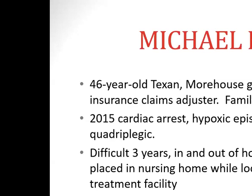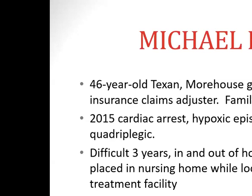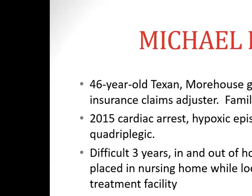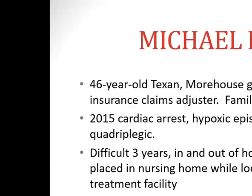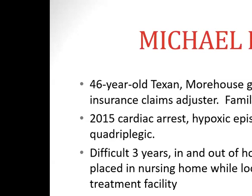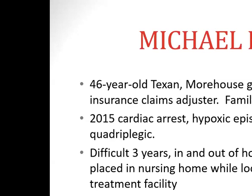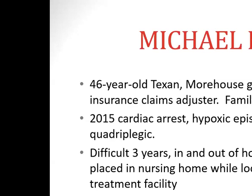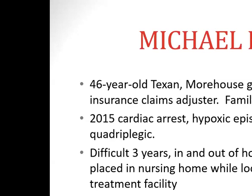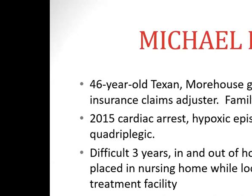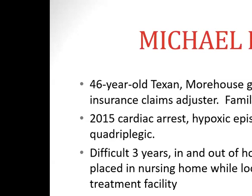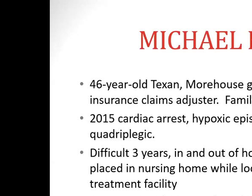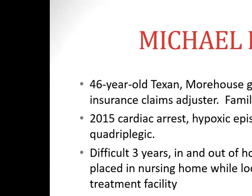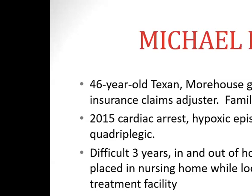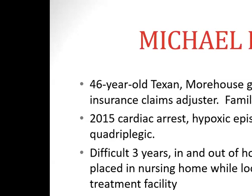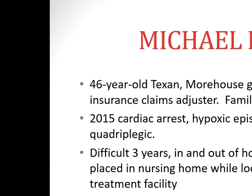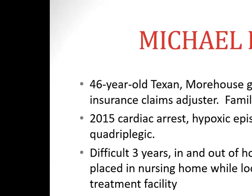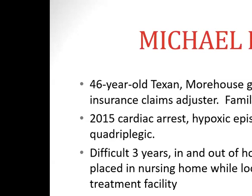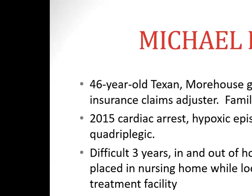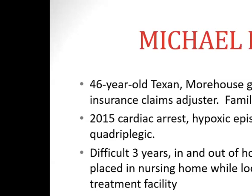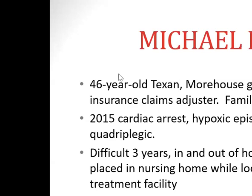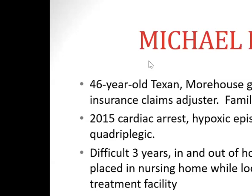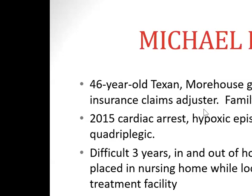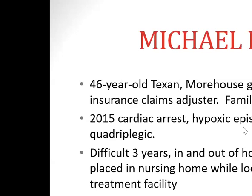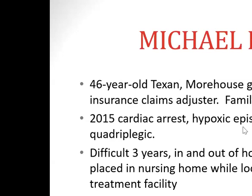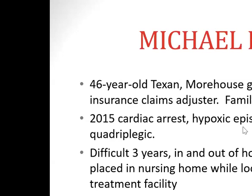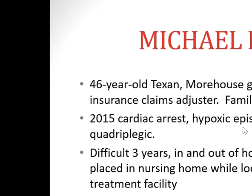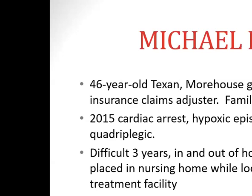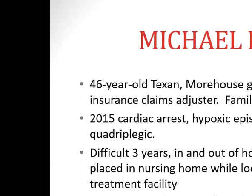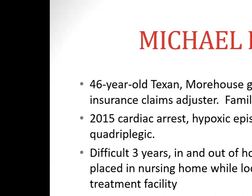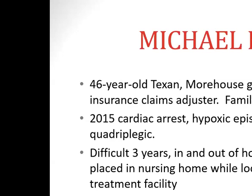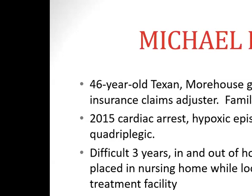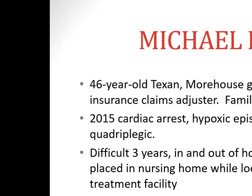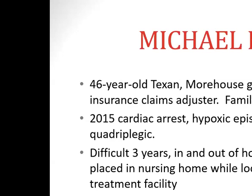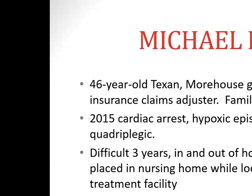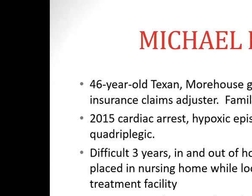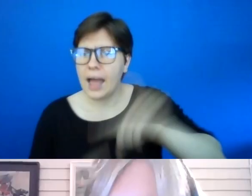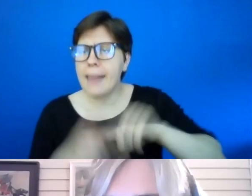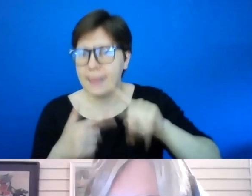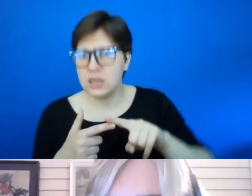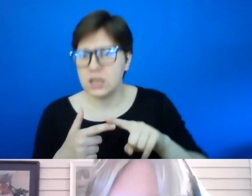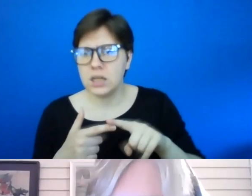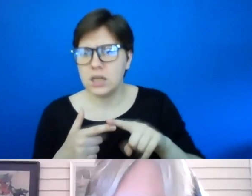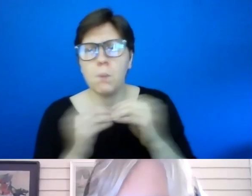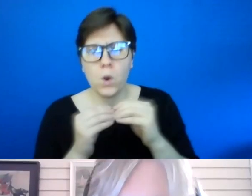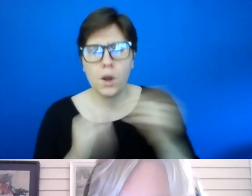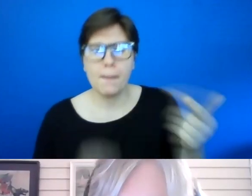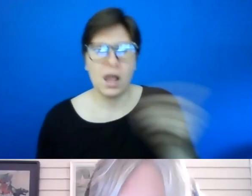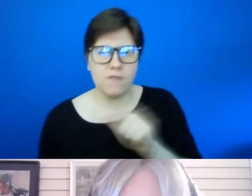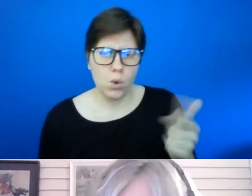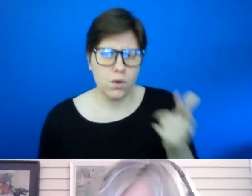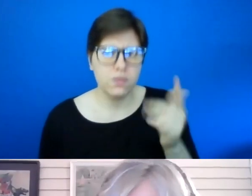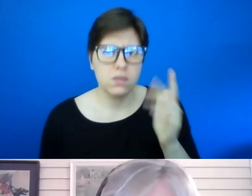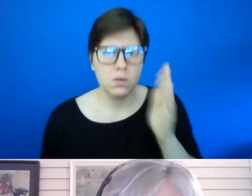Okay, I think we'll let Thaddeus have a response, sure, and then we'll do some more back and forth on the same